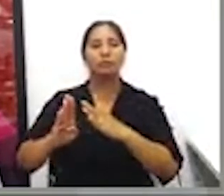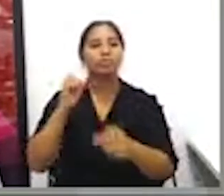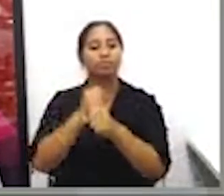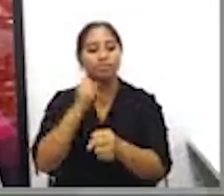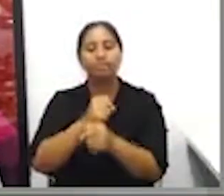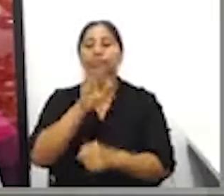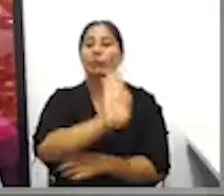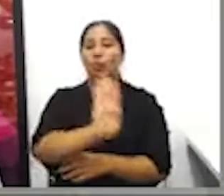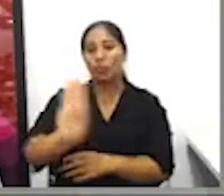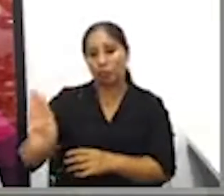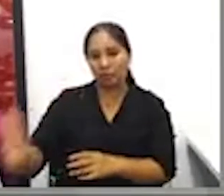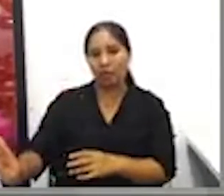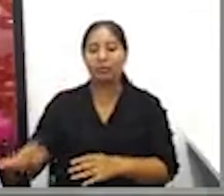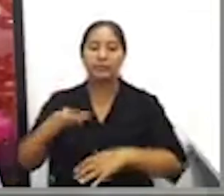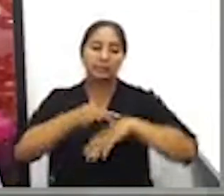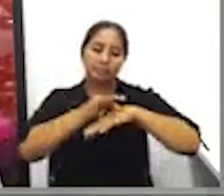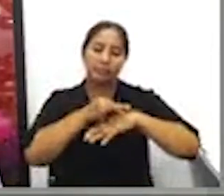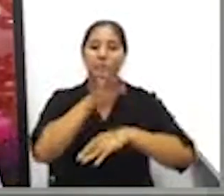of a team,